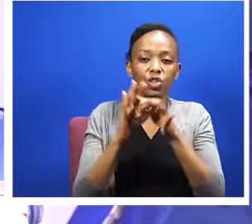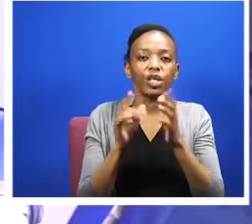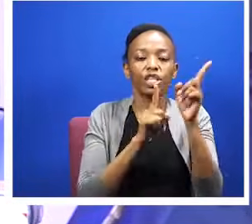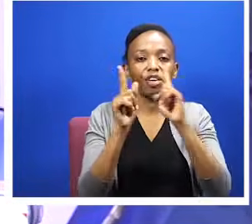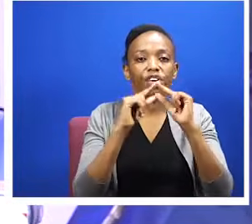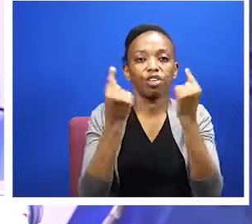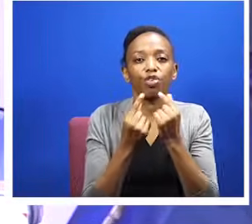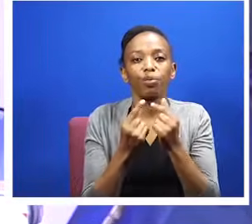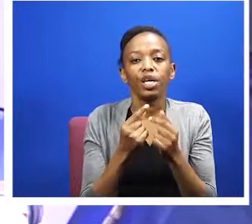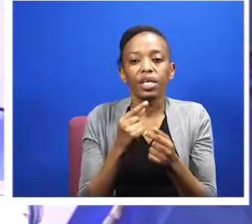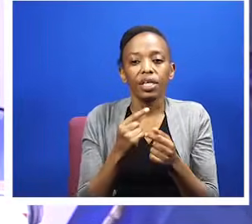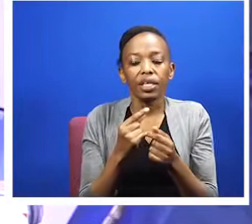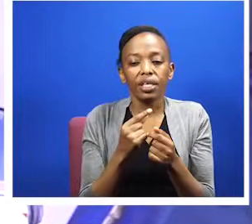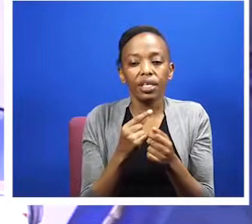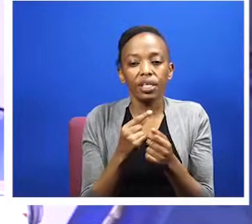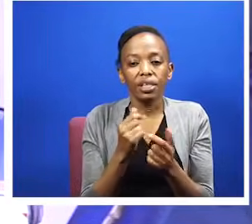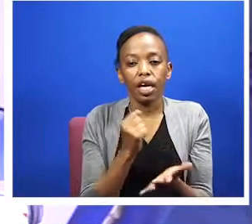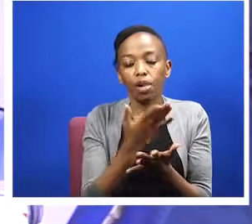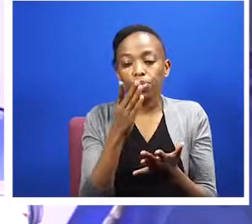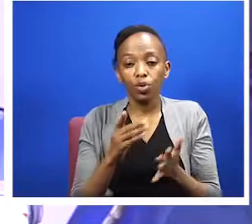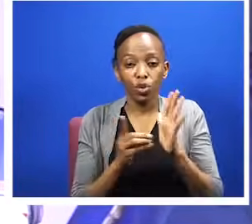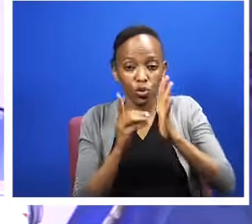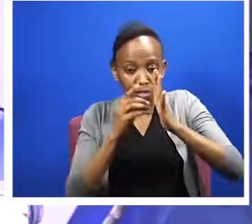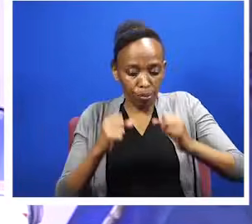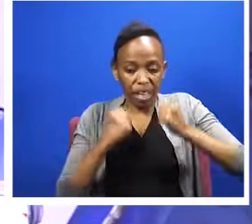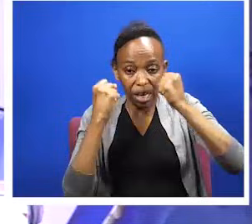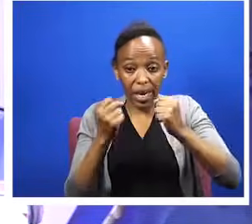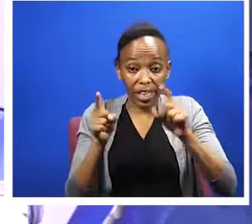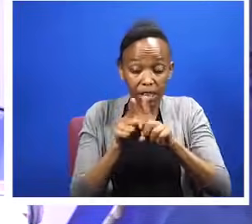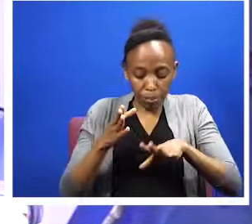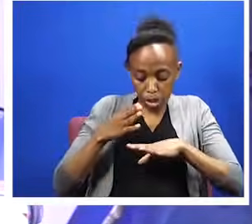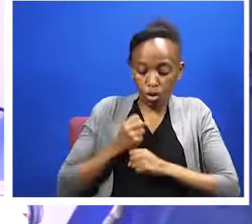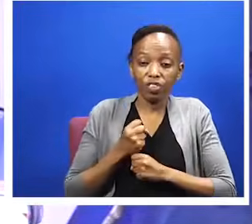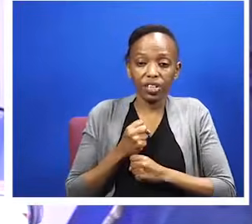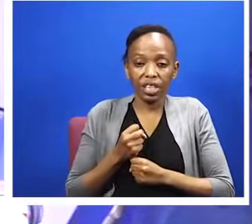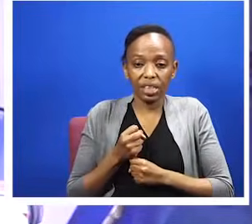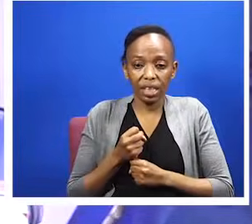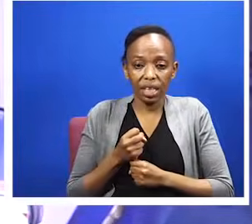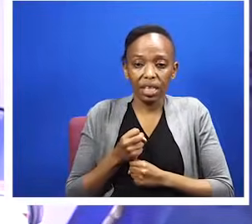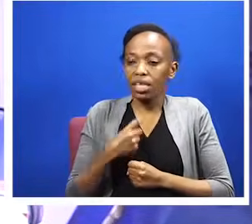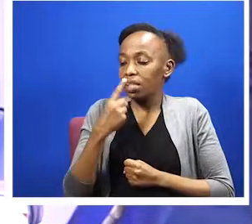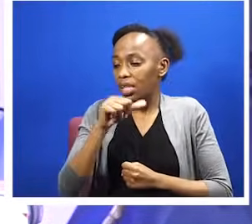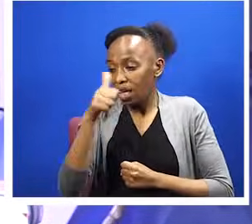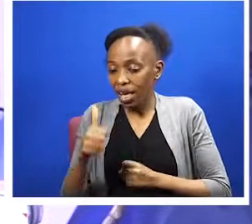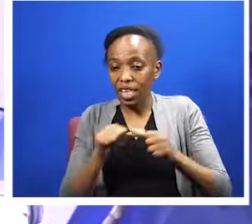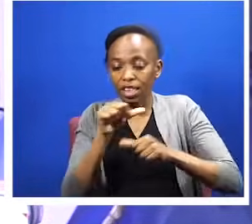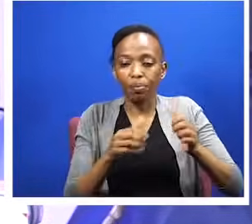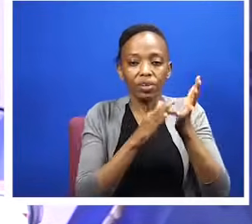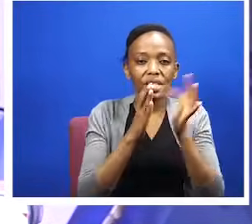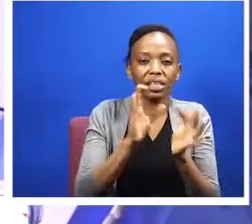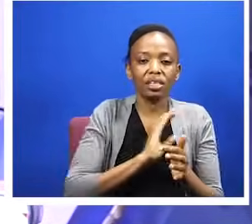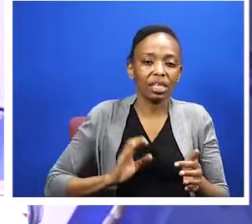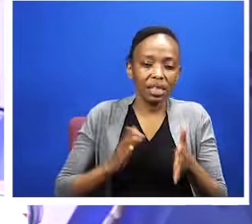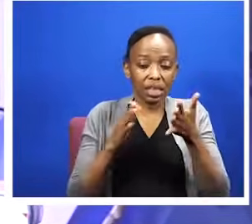group, it's helped you to develop the courage, you know, and the confidence in telling others all about Jesus Christ.